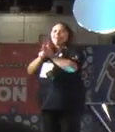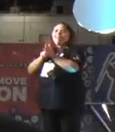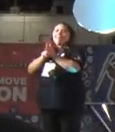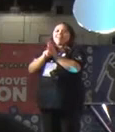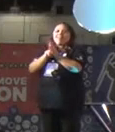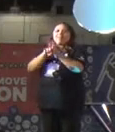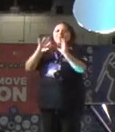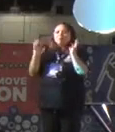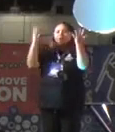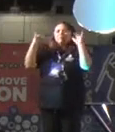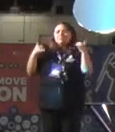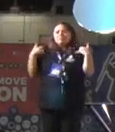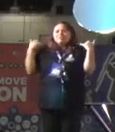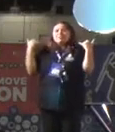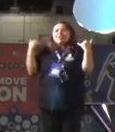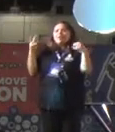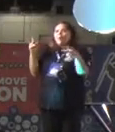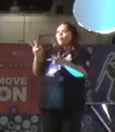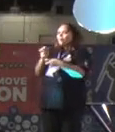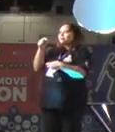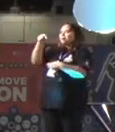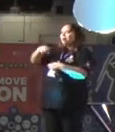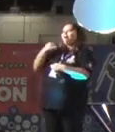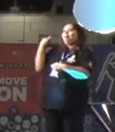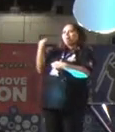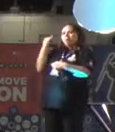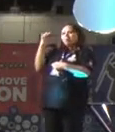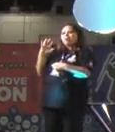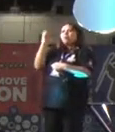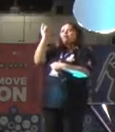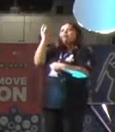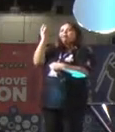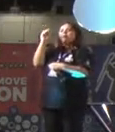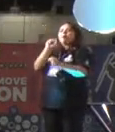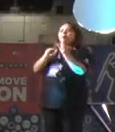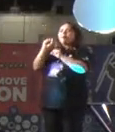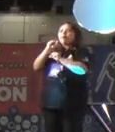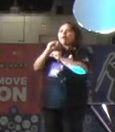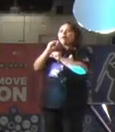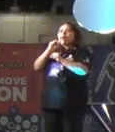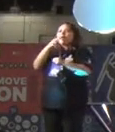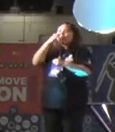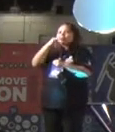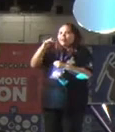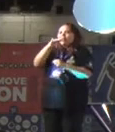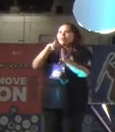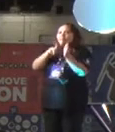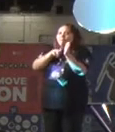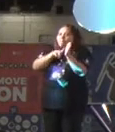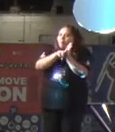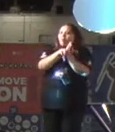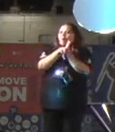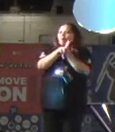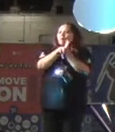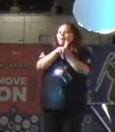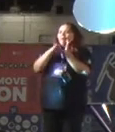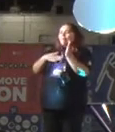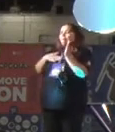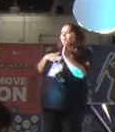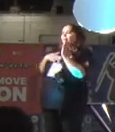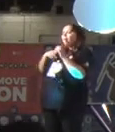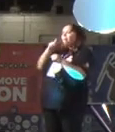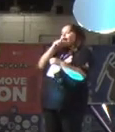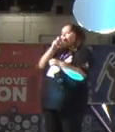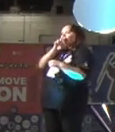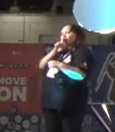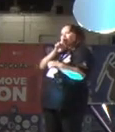important had happened. The kids had asked a question, my father had given a brilliant answer, but that